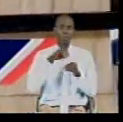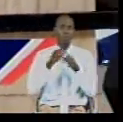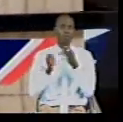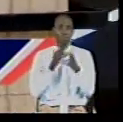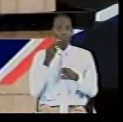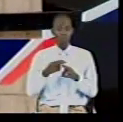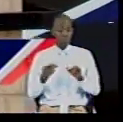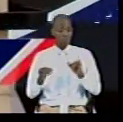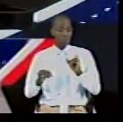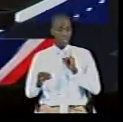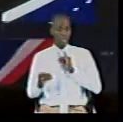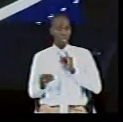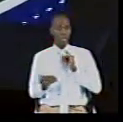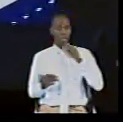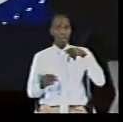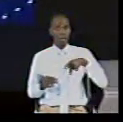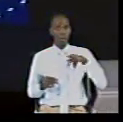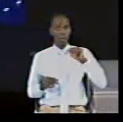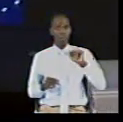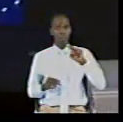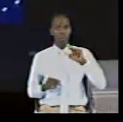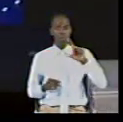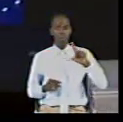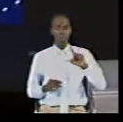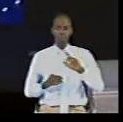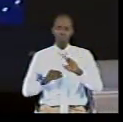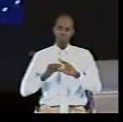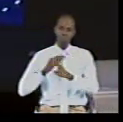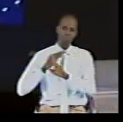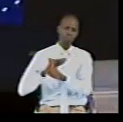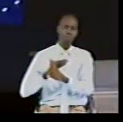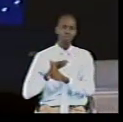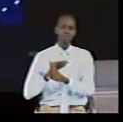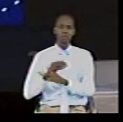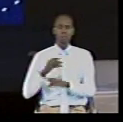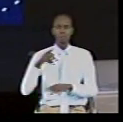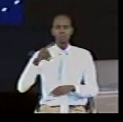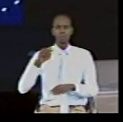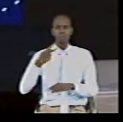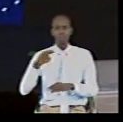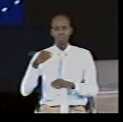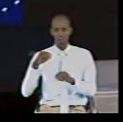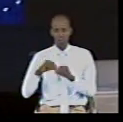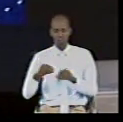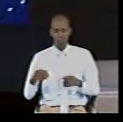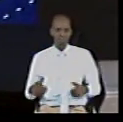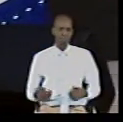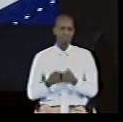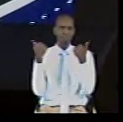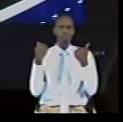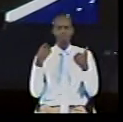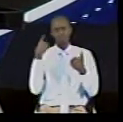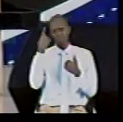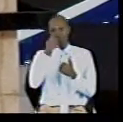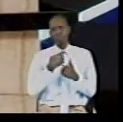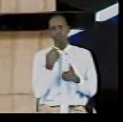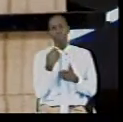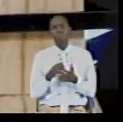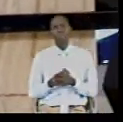I withstood him to the face. You know, sometimes if somebody is